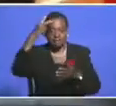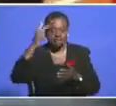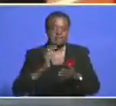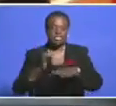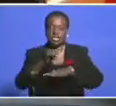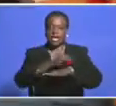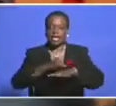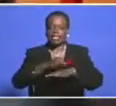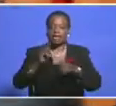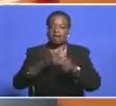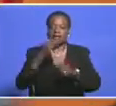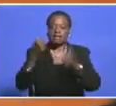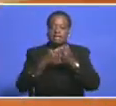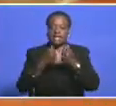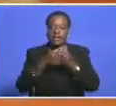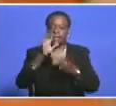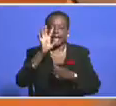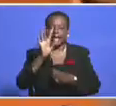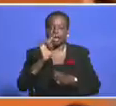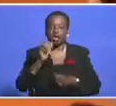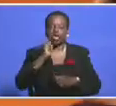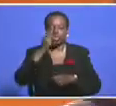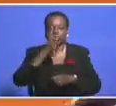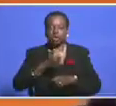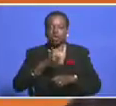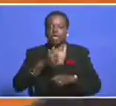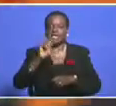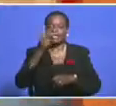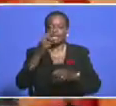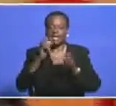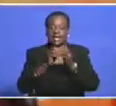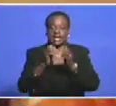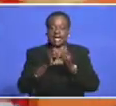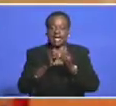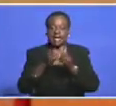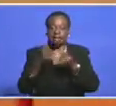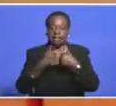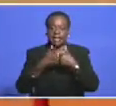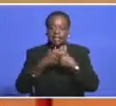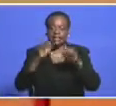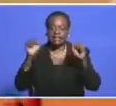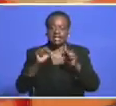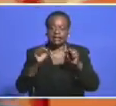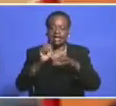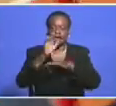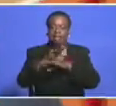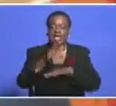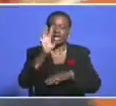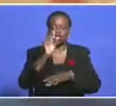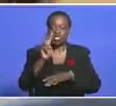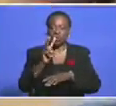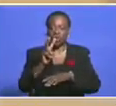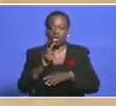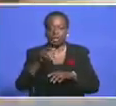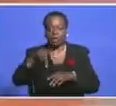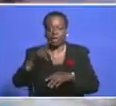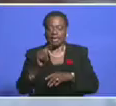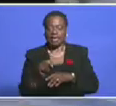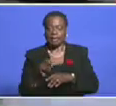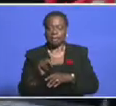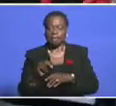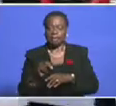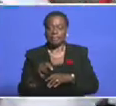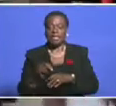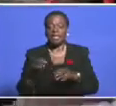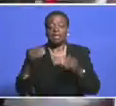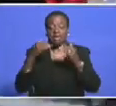8 p.m. tomorrow at the Kendall Isaacs Gym. The second game will be played Saturday afternoon at 2. Ahead of the weekend, the team suffered